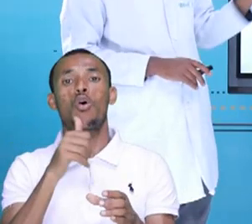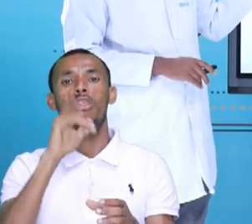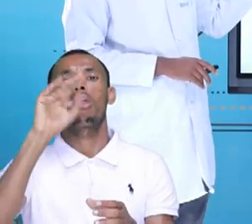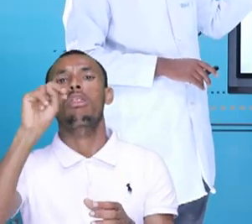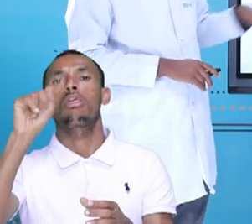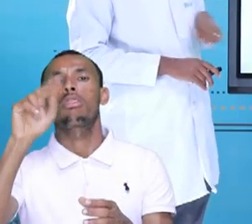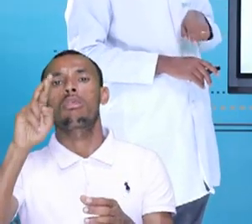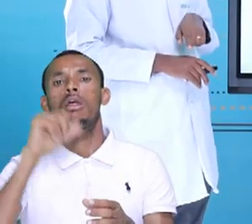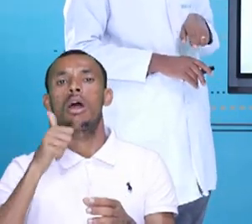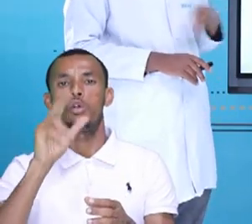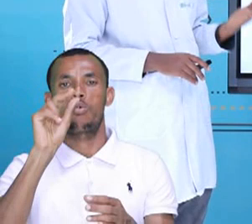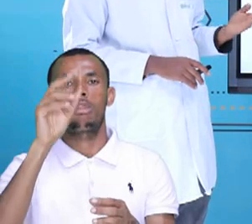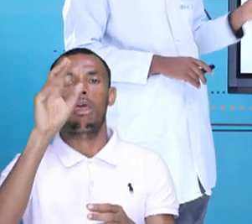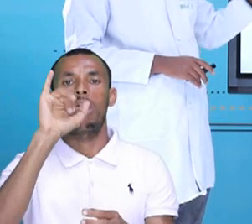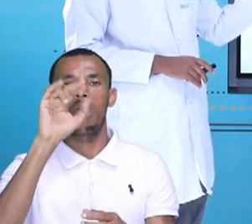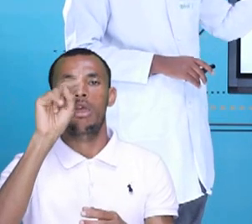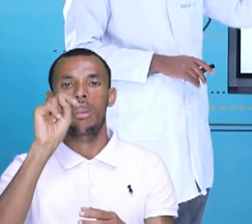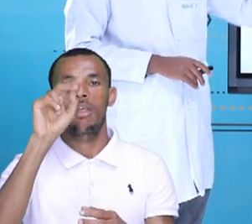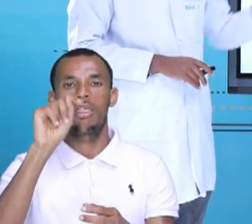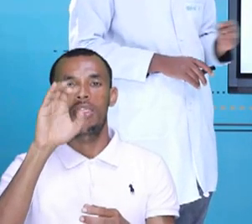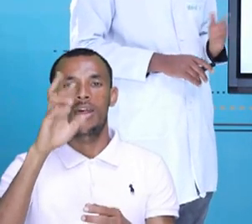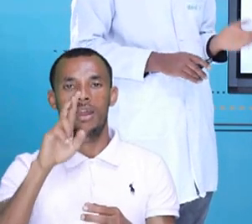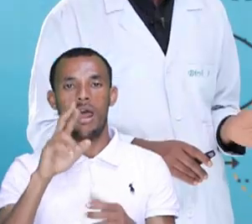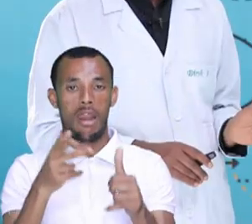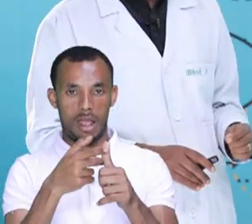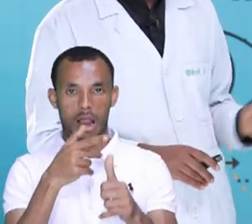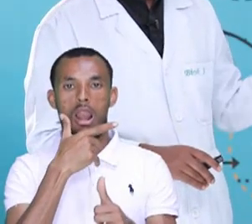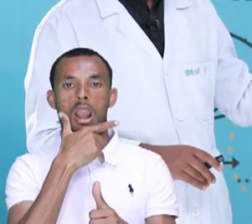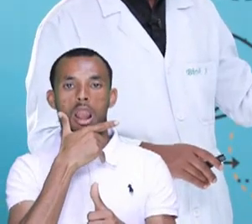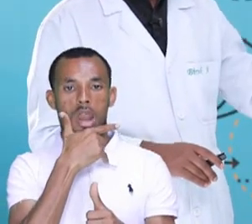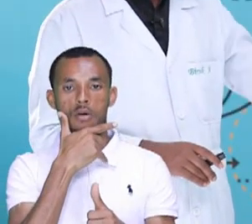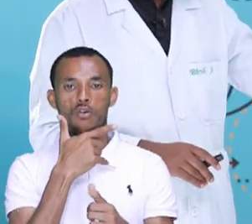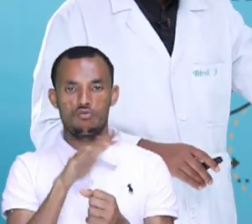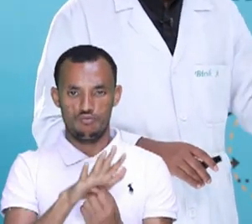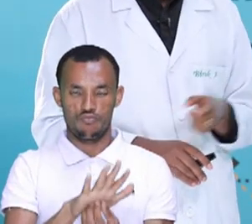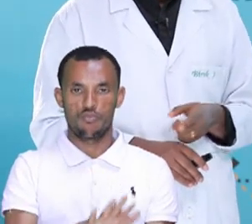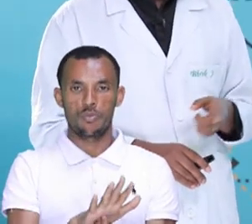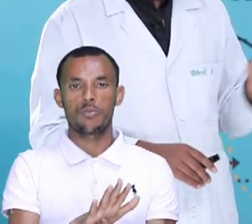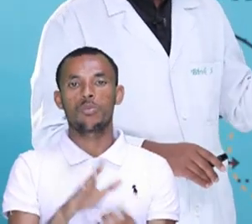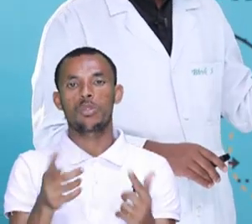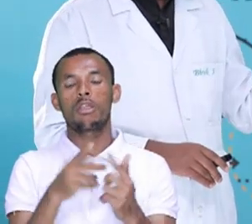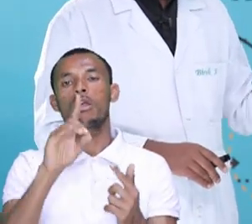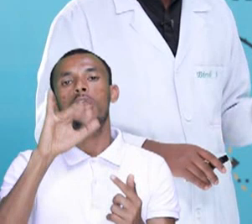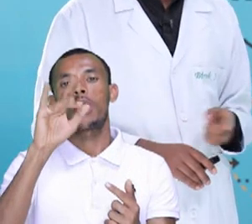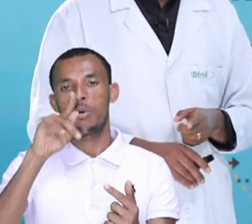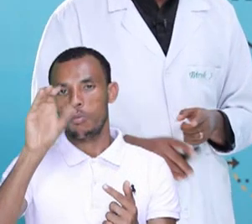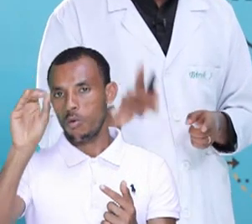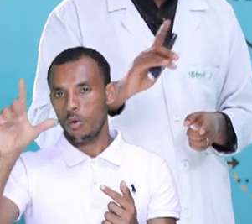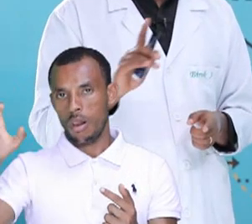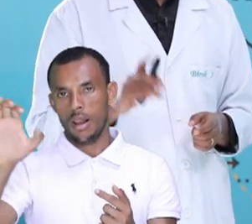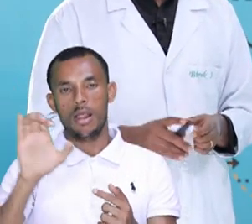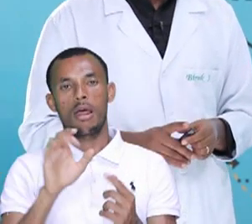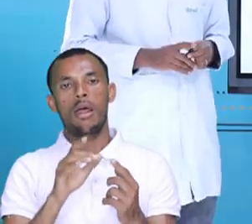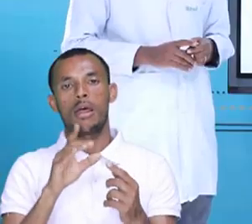The three intermolecular forces. Therefore, London force or dispersion force, dipole-dipole force, and hydrogen bondings